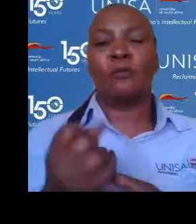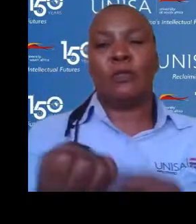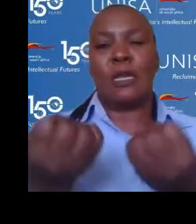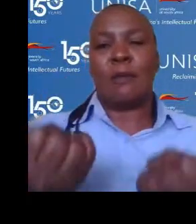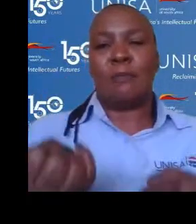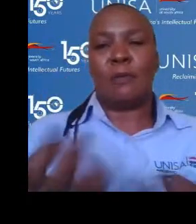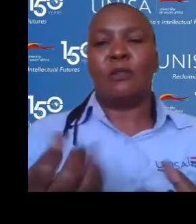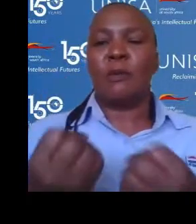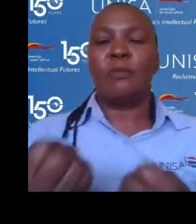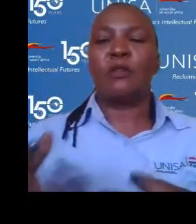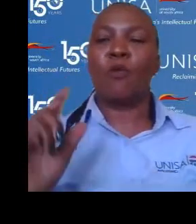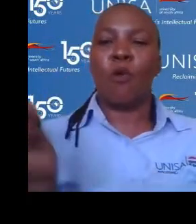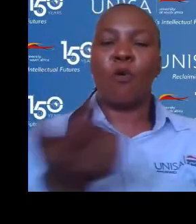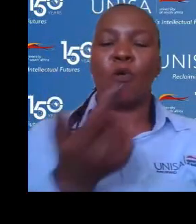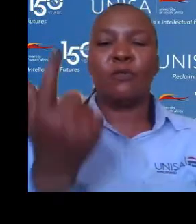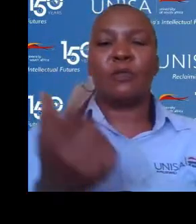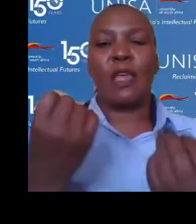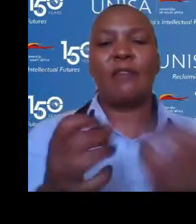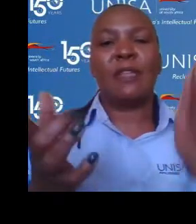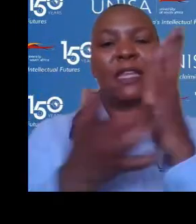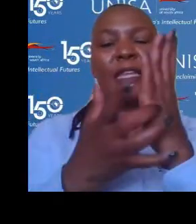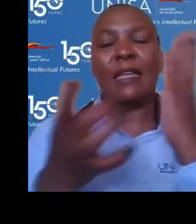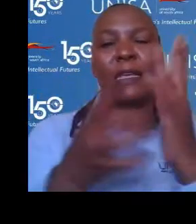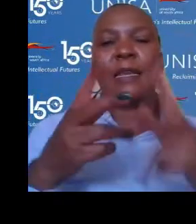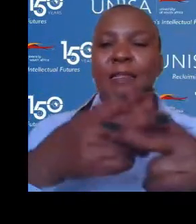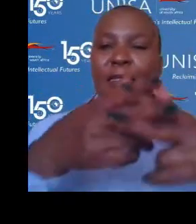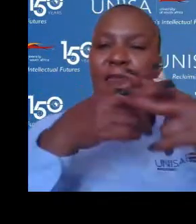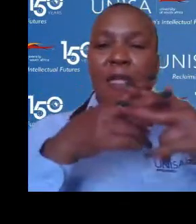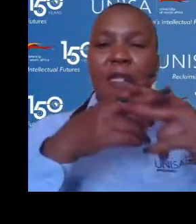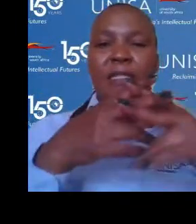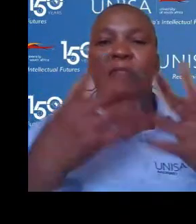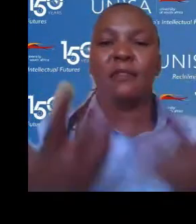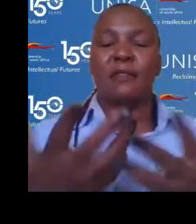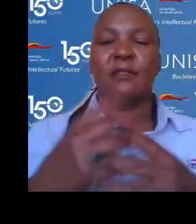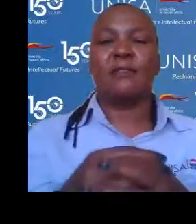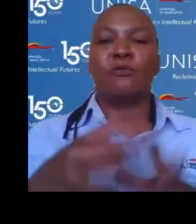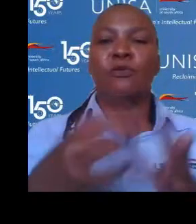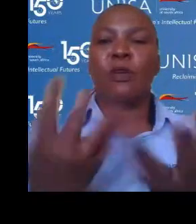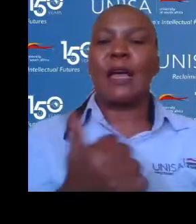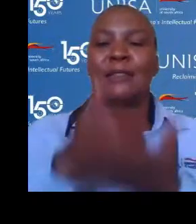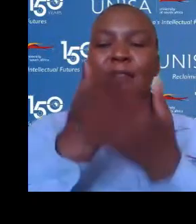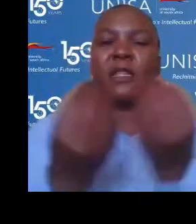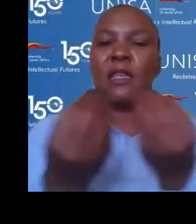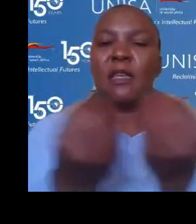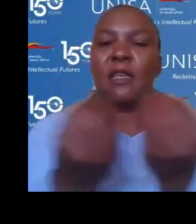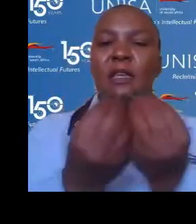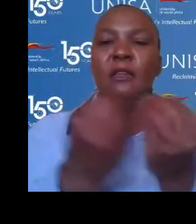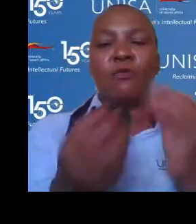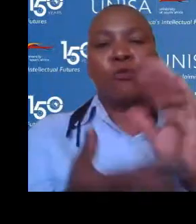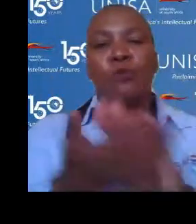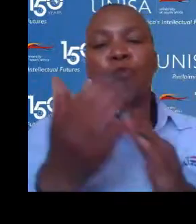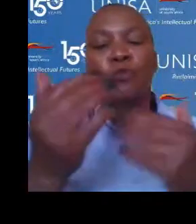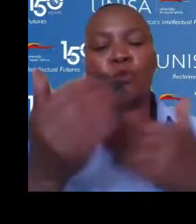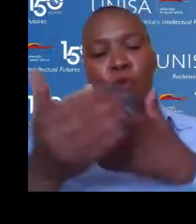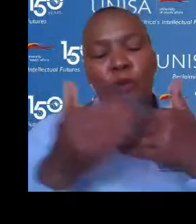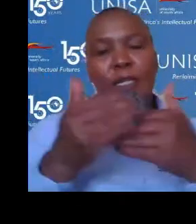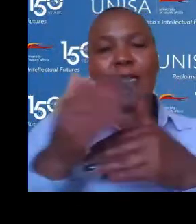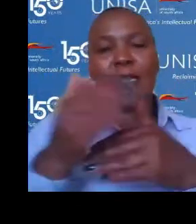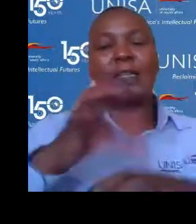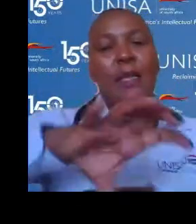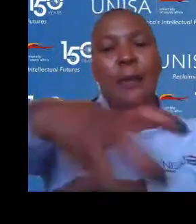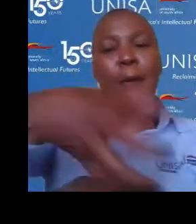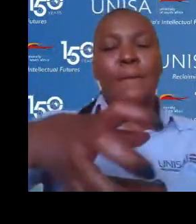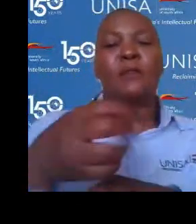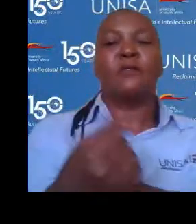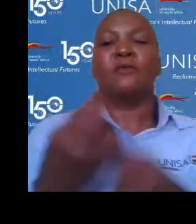got technical difficulties, you've got a device, you can go to your nearest campus, like